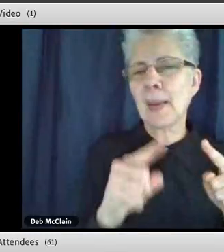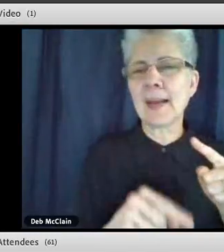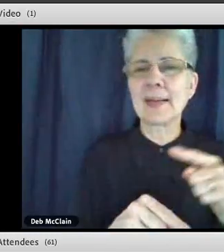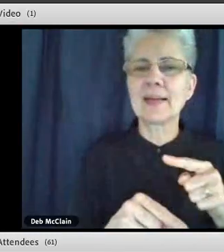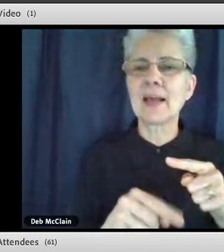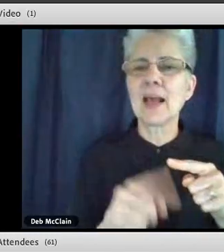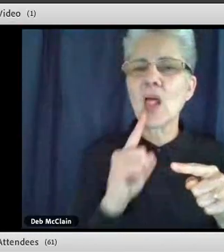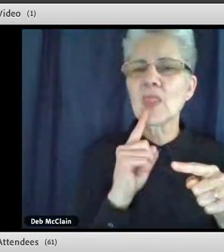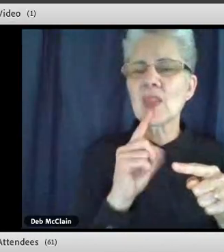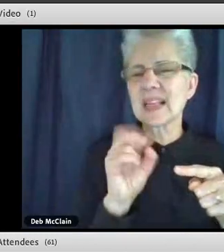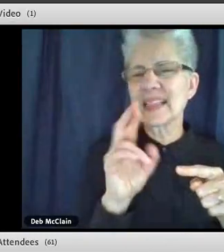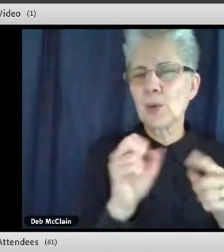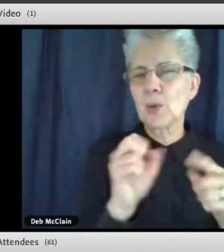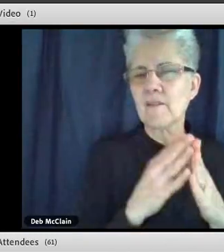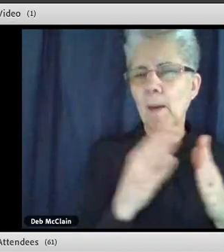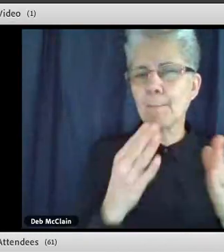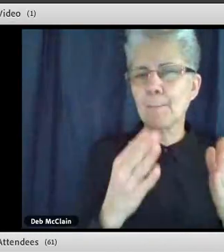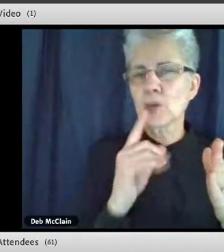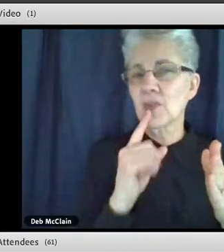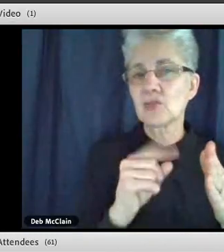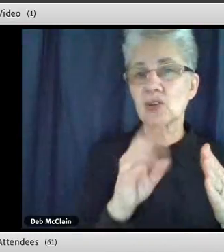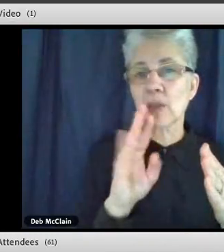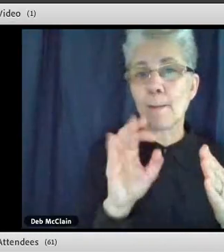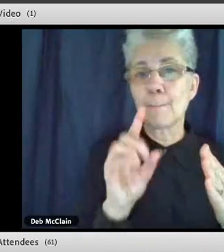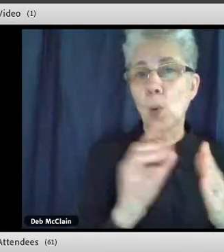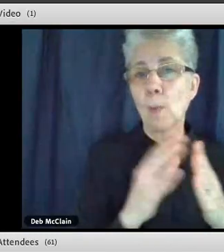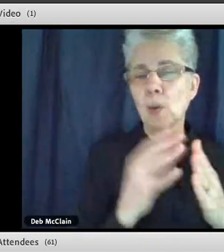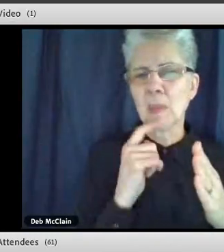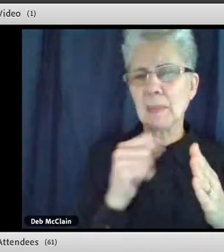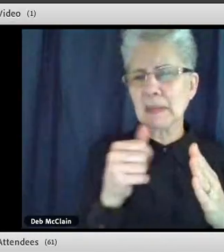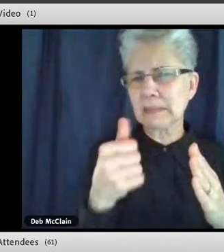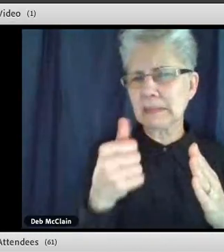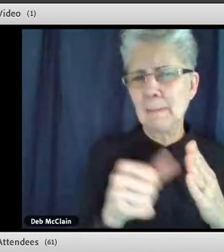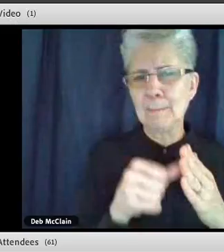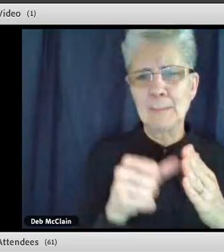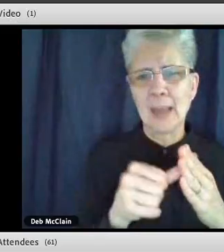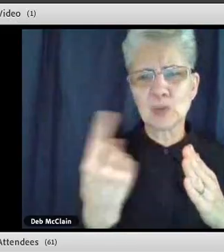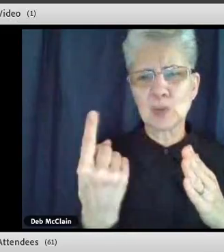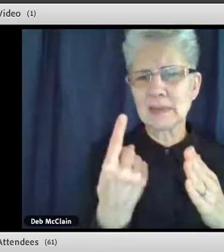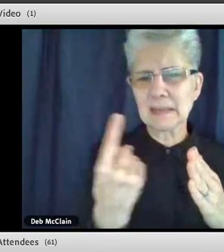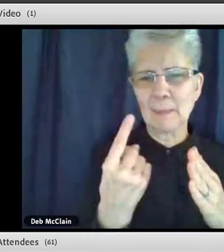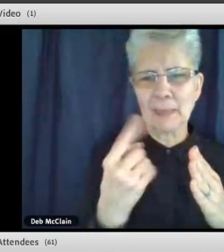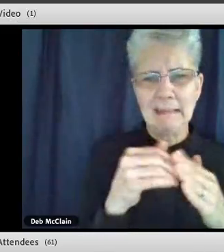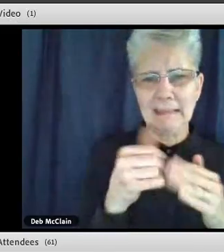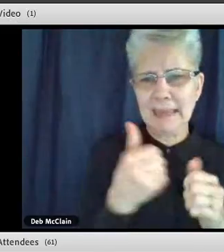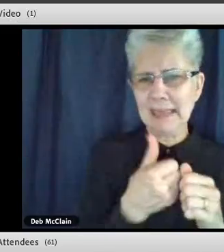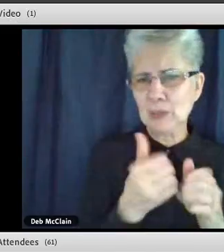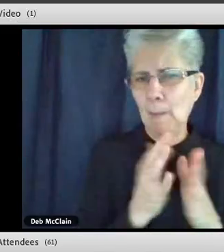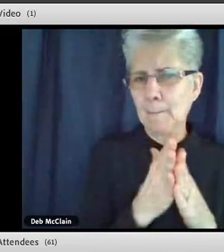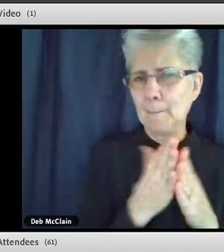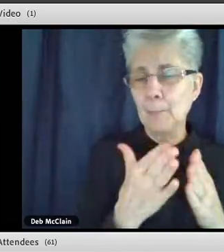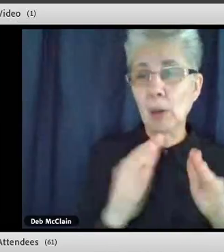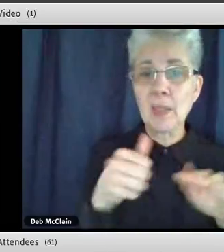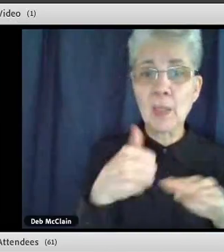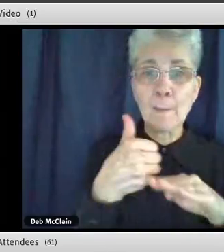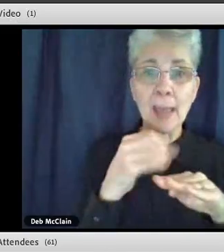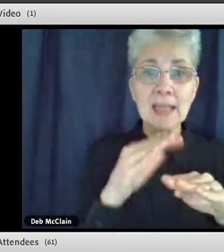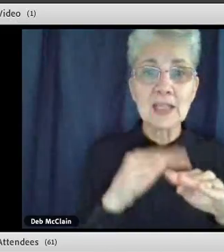this series of books that they are just board books. There's only like maybe 10 pages or something in these things, and they're based on